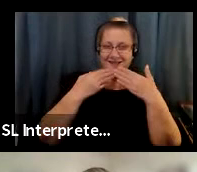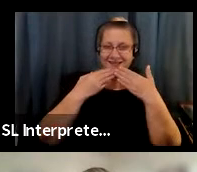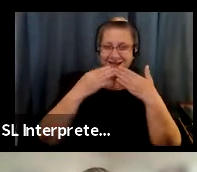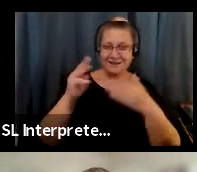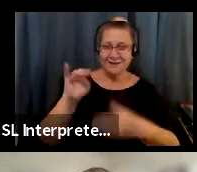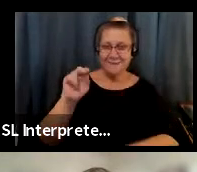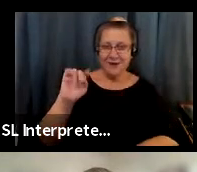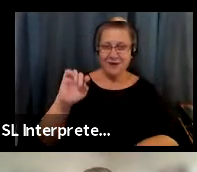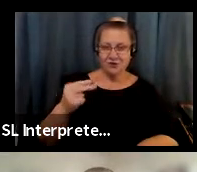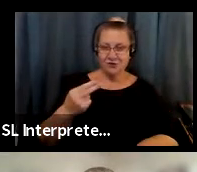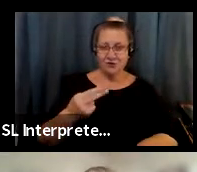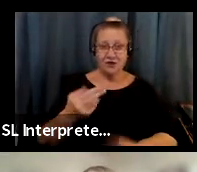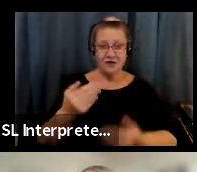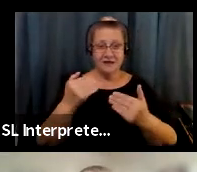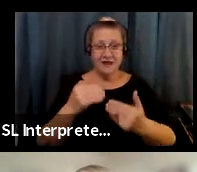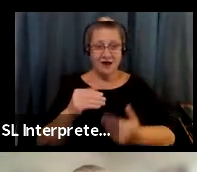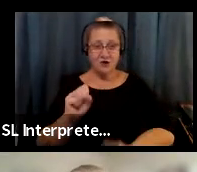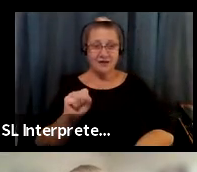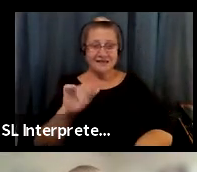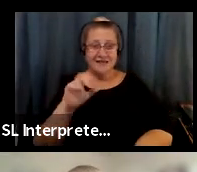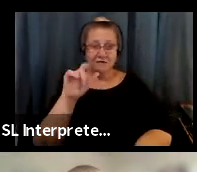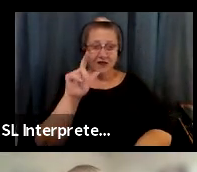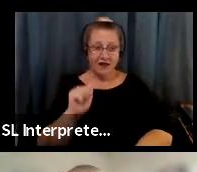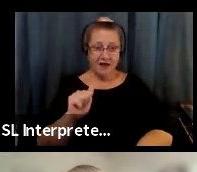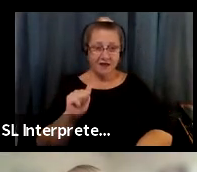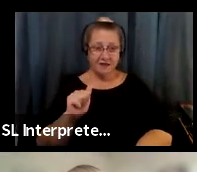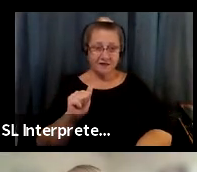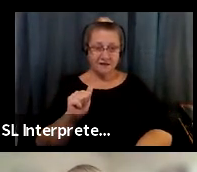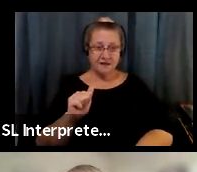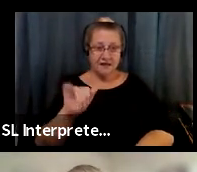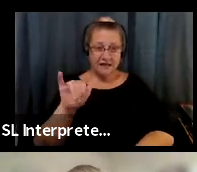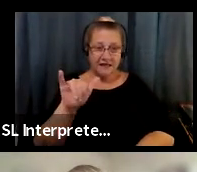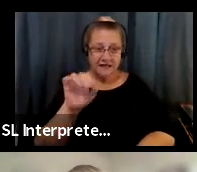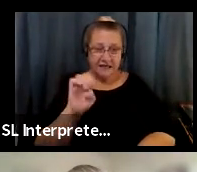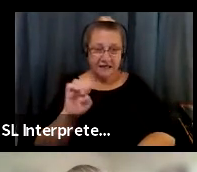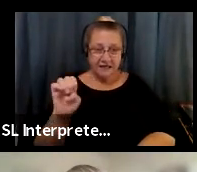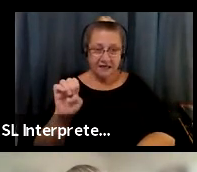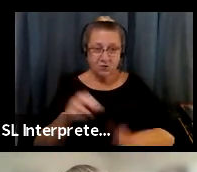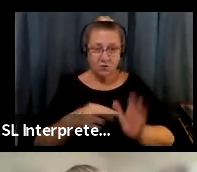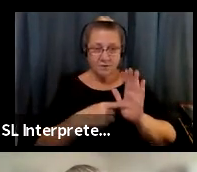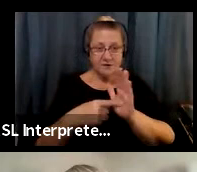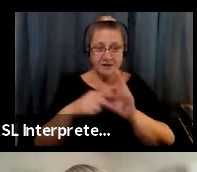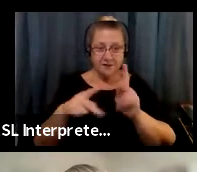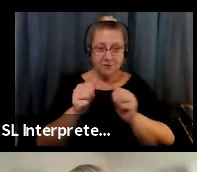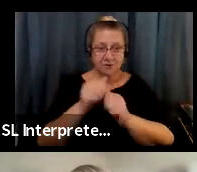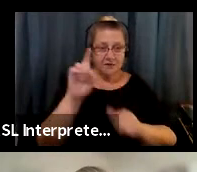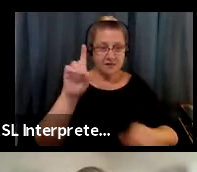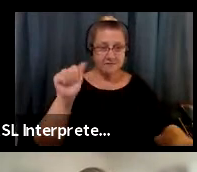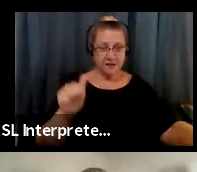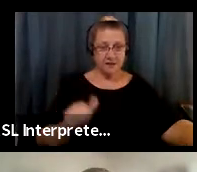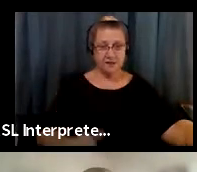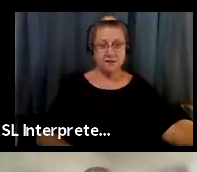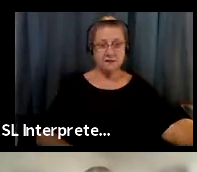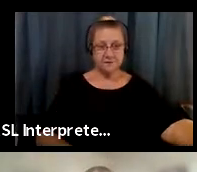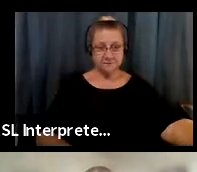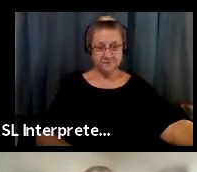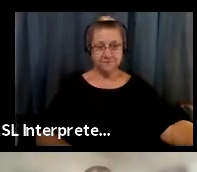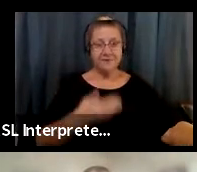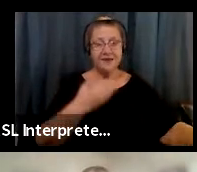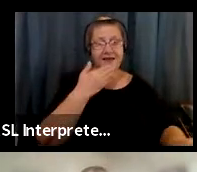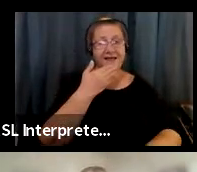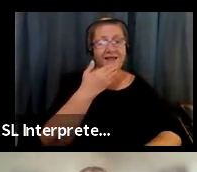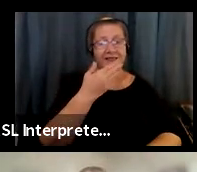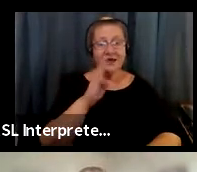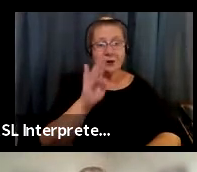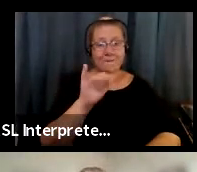Yee from Disability Rights and Education Defense Fund, representing people living with disabilities. Thank you, Bobby. I